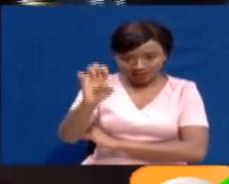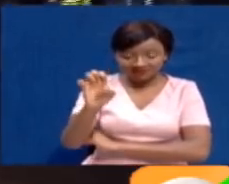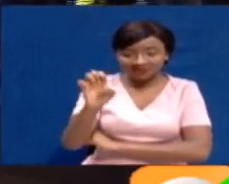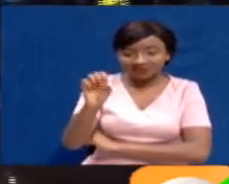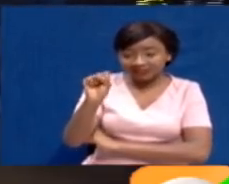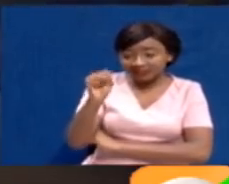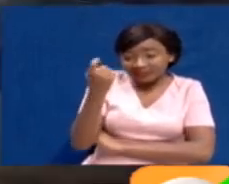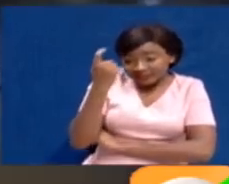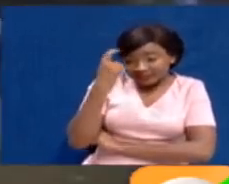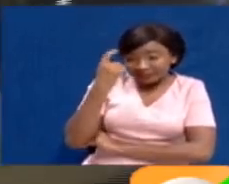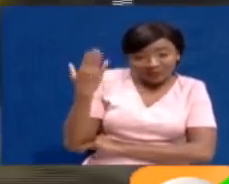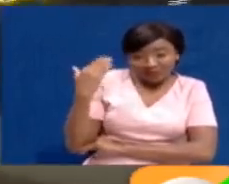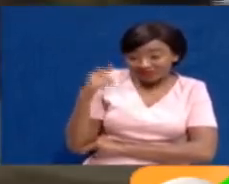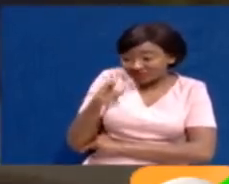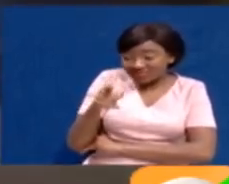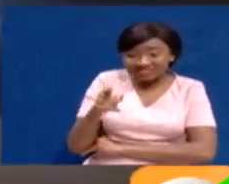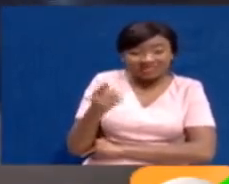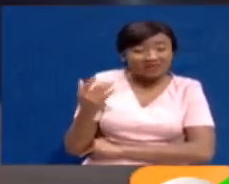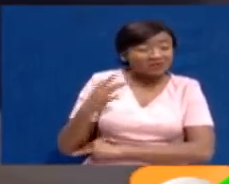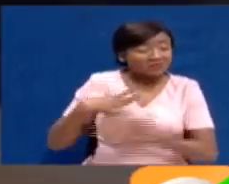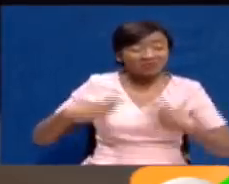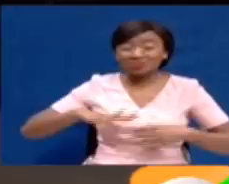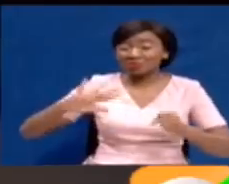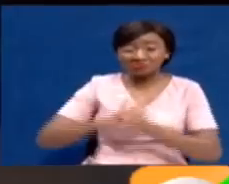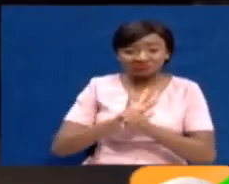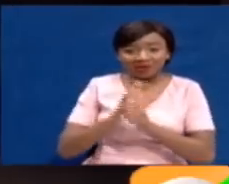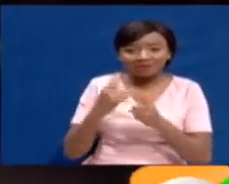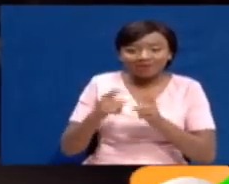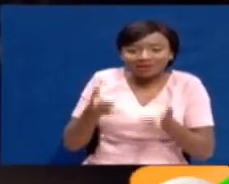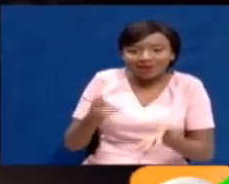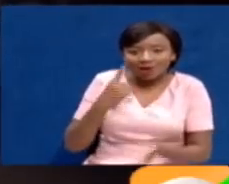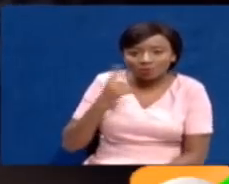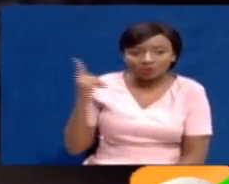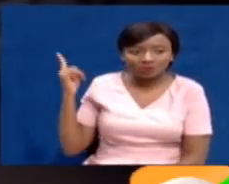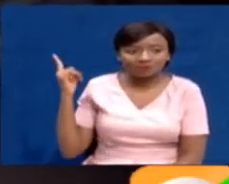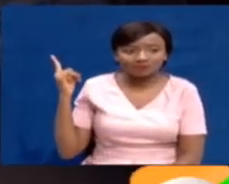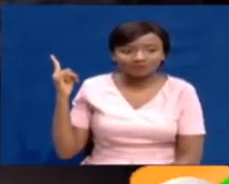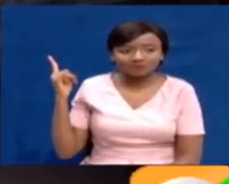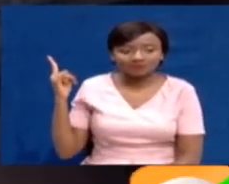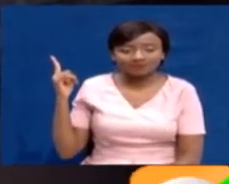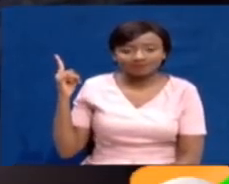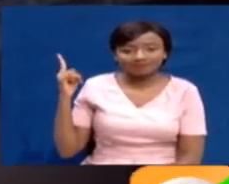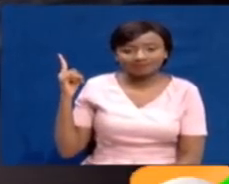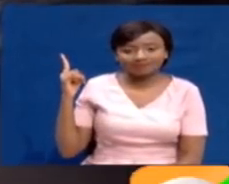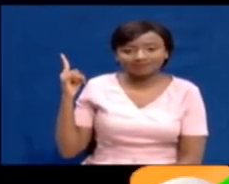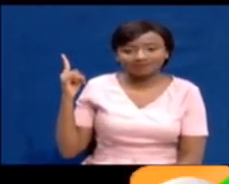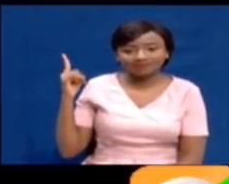the street is deserted, just like many other streets in the city.